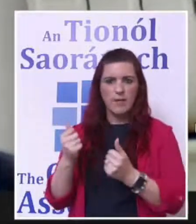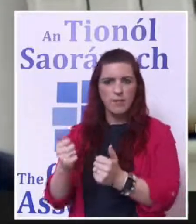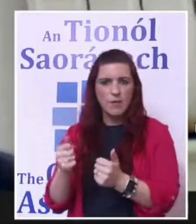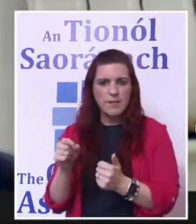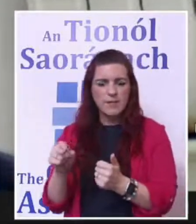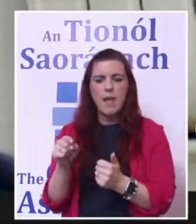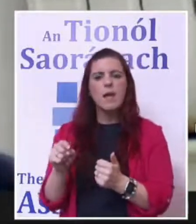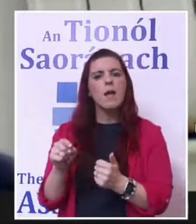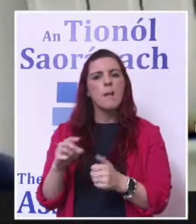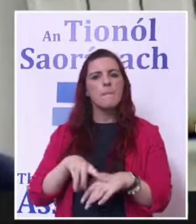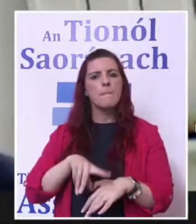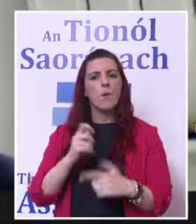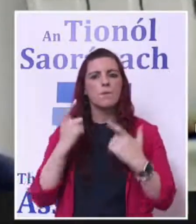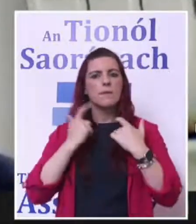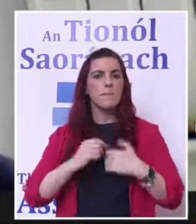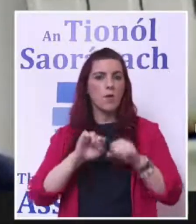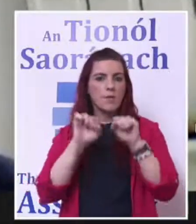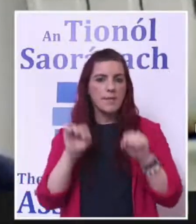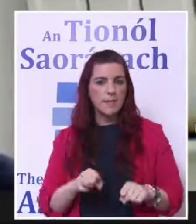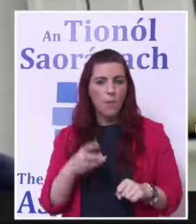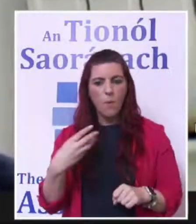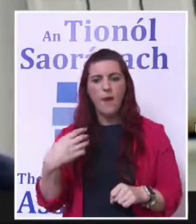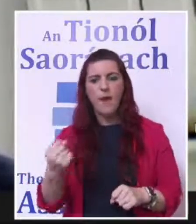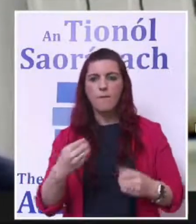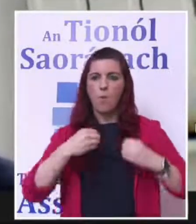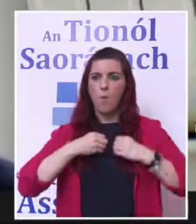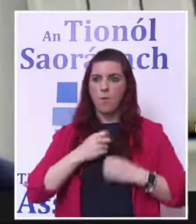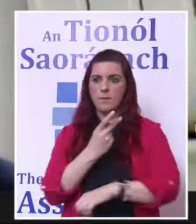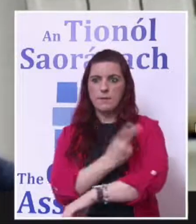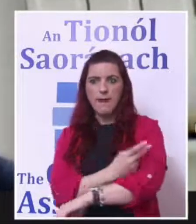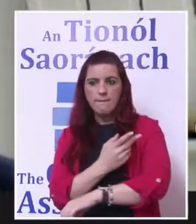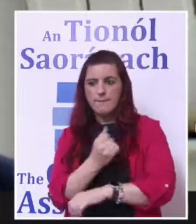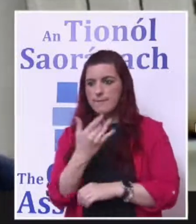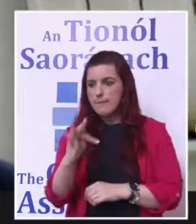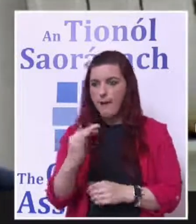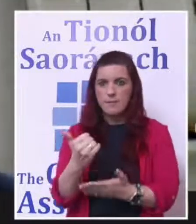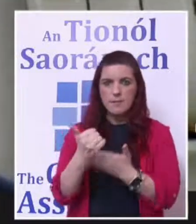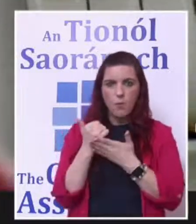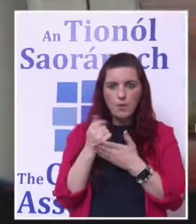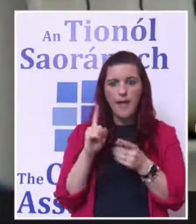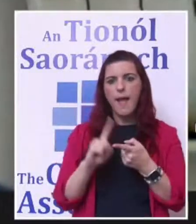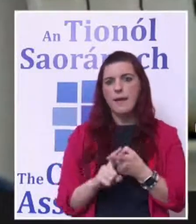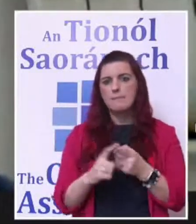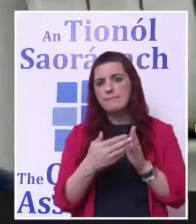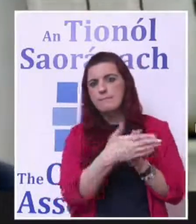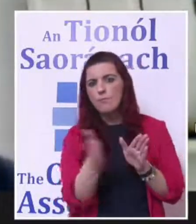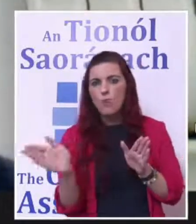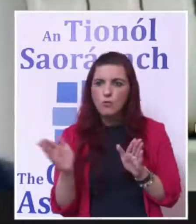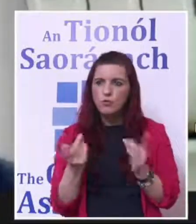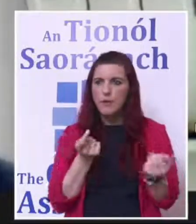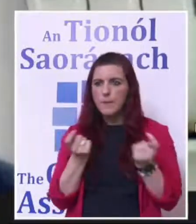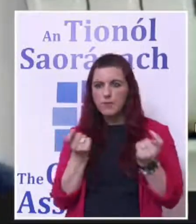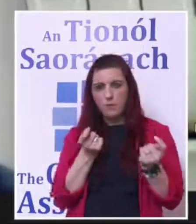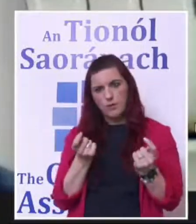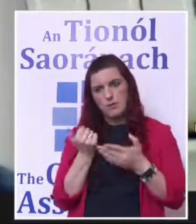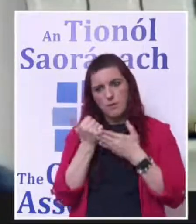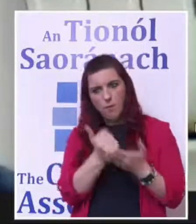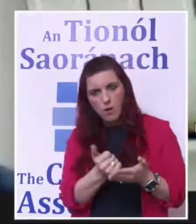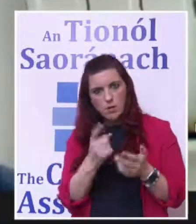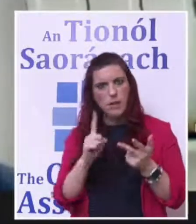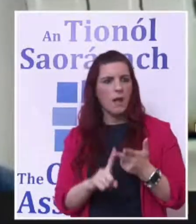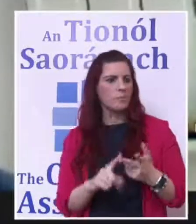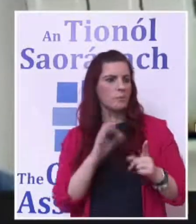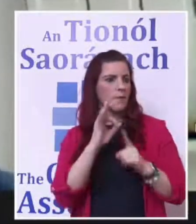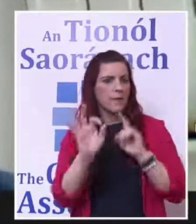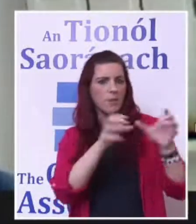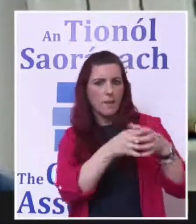most mayoral systems will have their own staff supporting them, as well as having the wider administration and professional